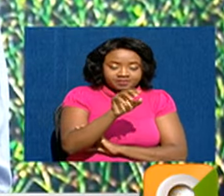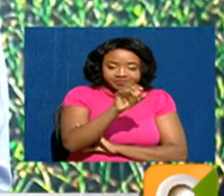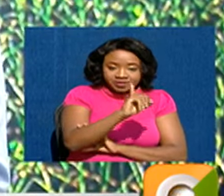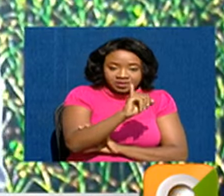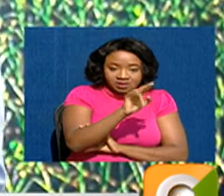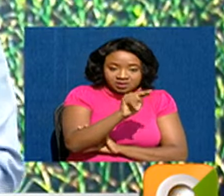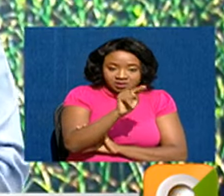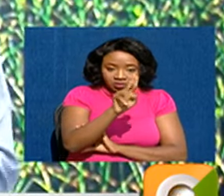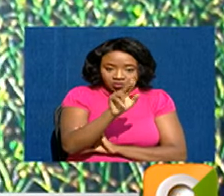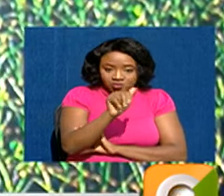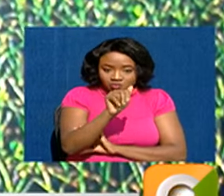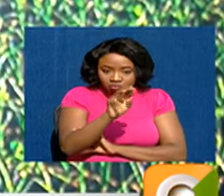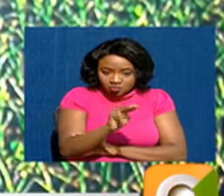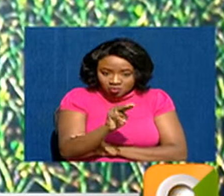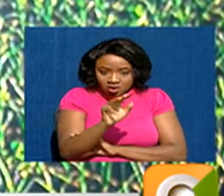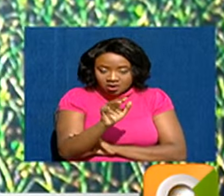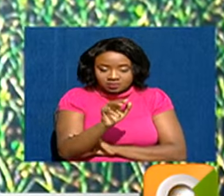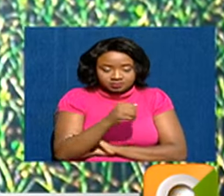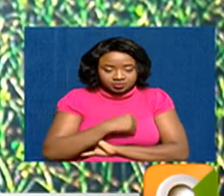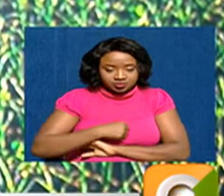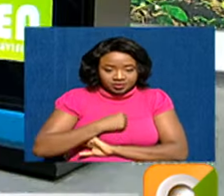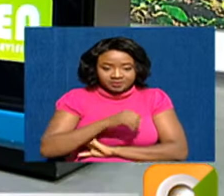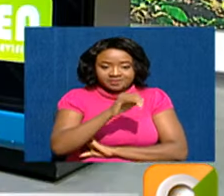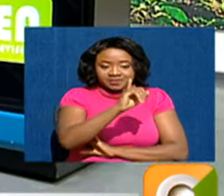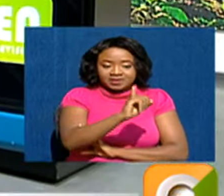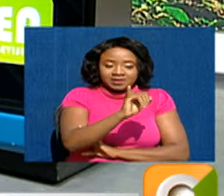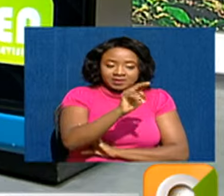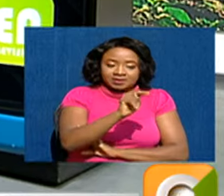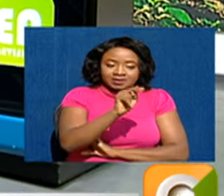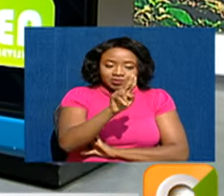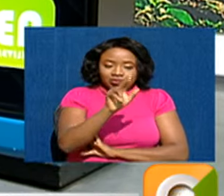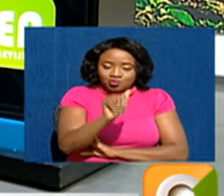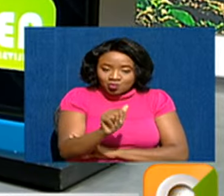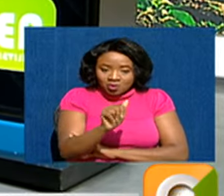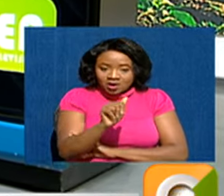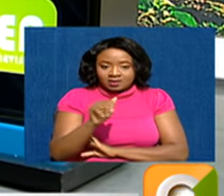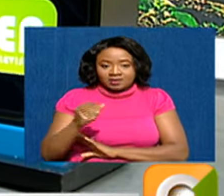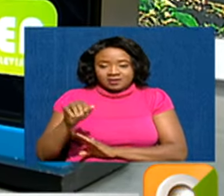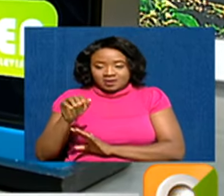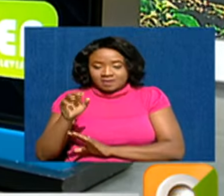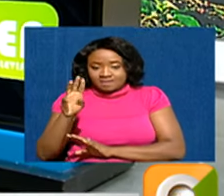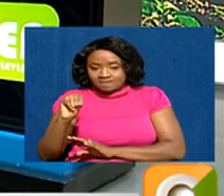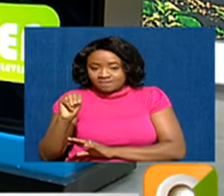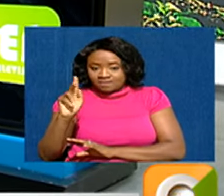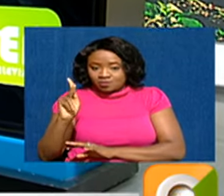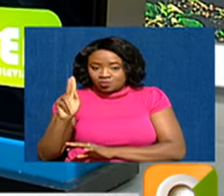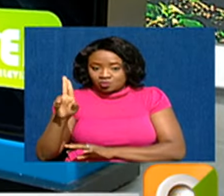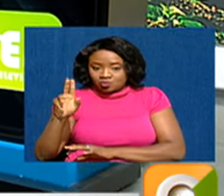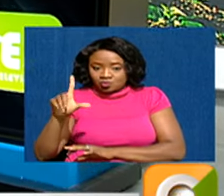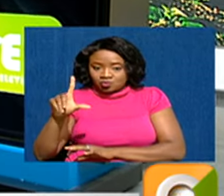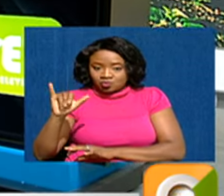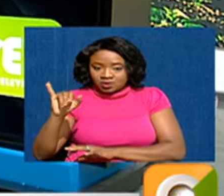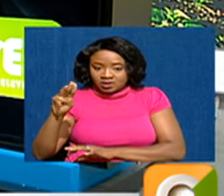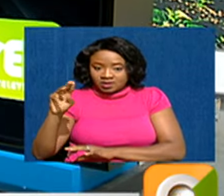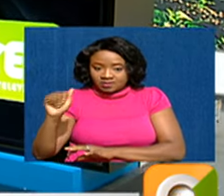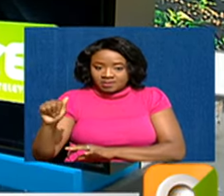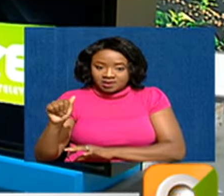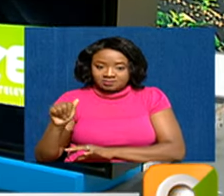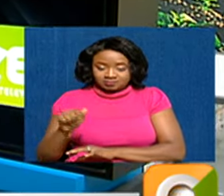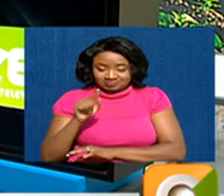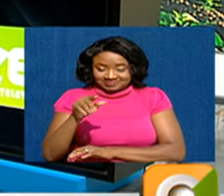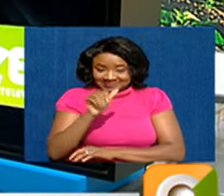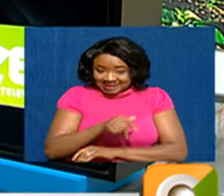literally a game changer. Governor, good to see you. Karibu sana. Thank you so much. I just literally heard about this Inua Mkulima. Explain to us,